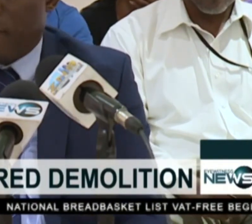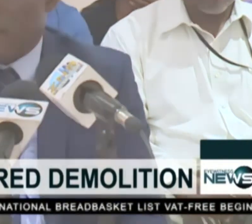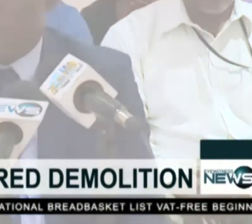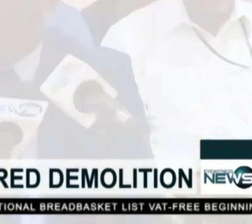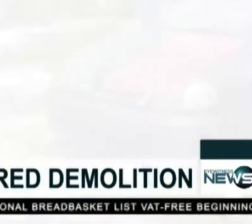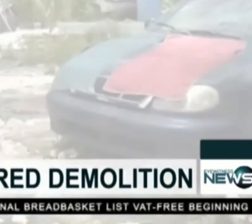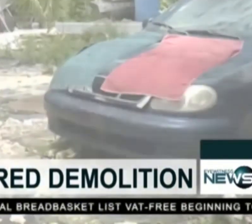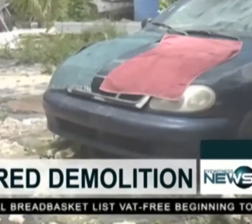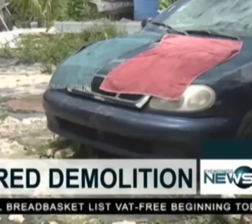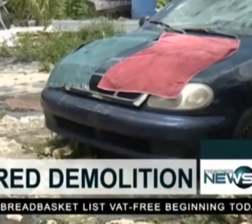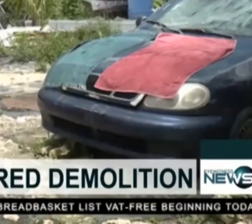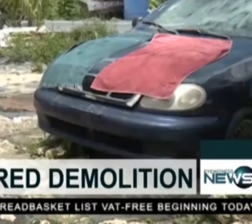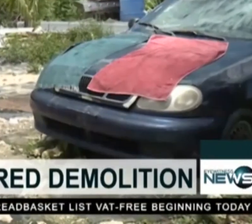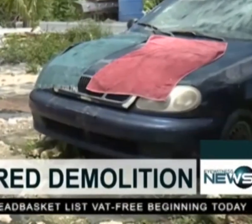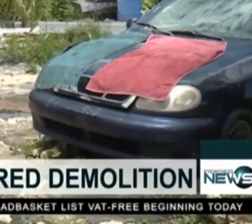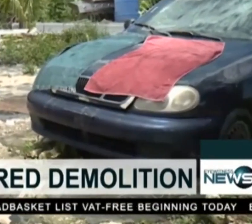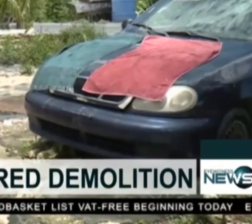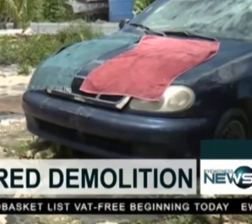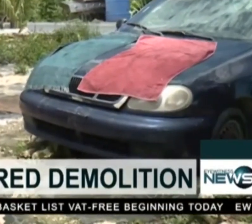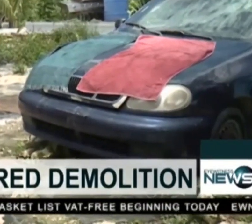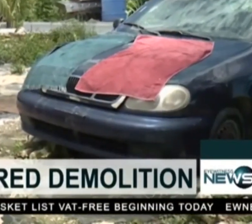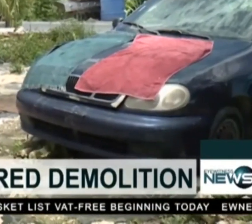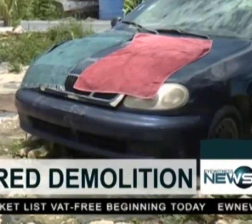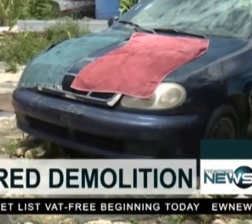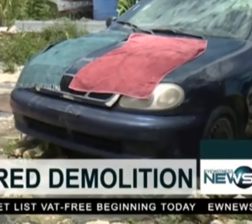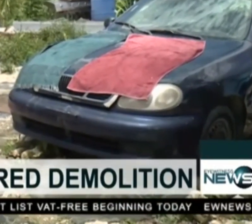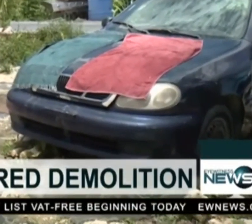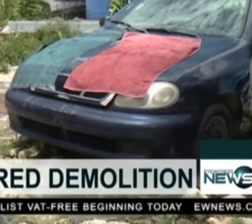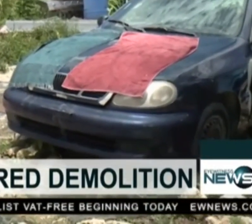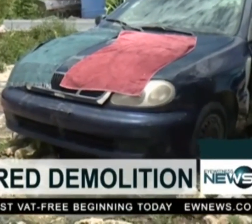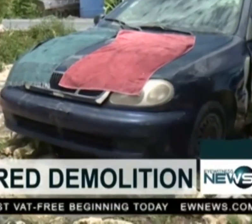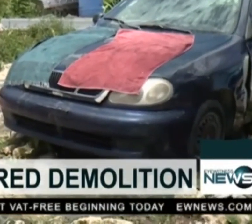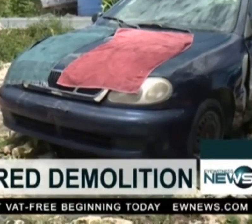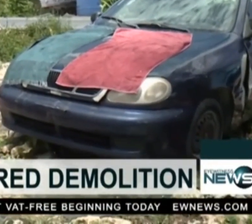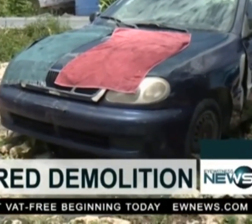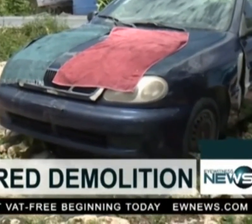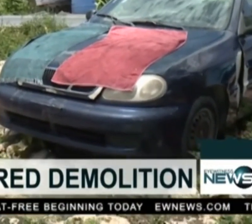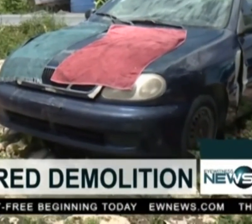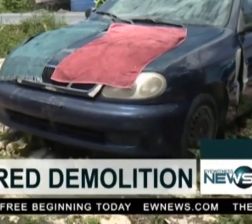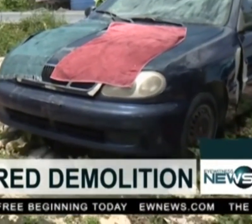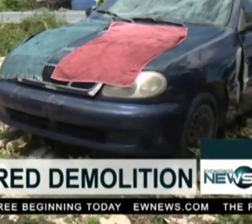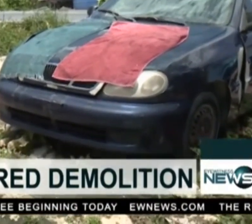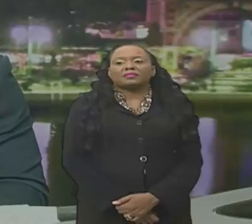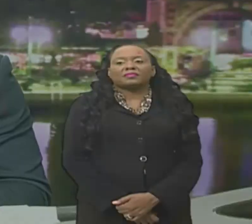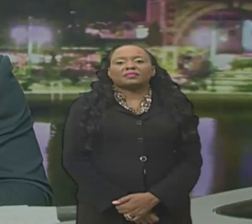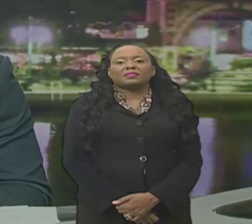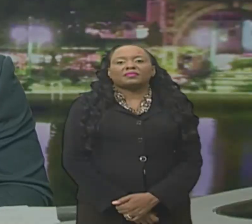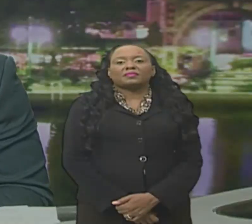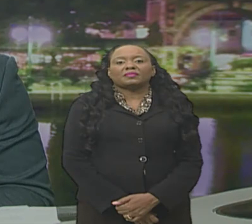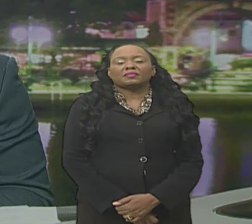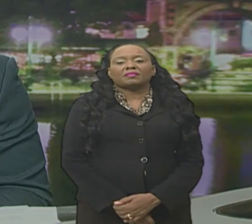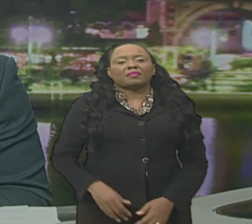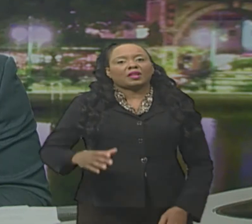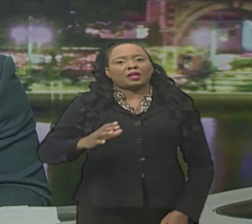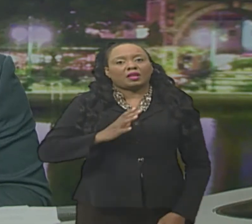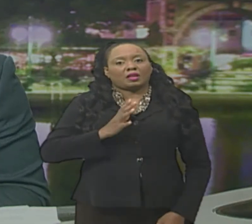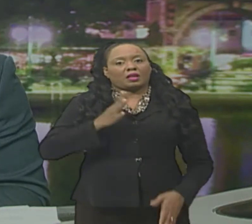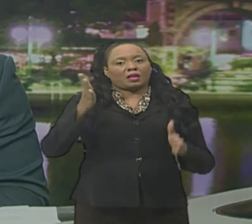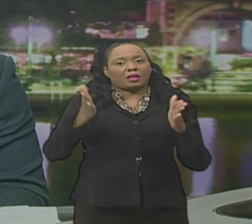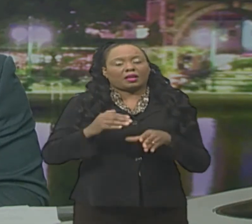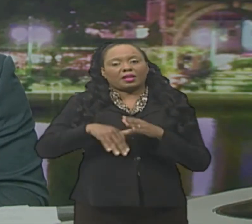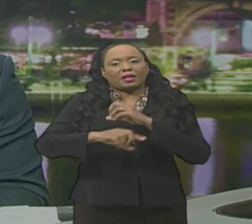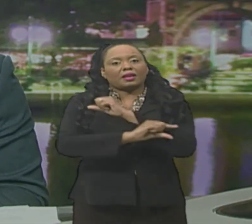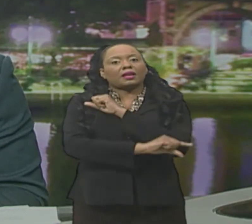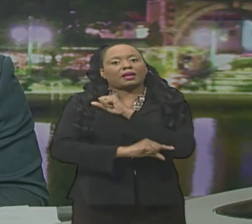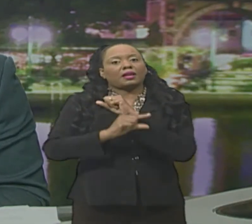shanty towns first preference when the illegal communities are turned into government subdivisions. Officials in Guyana have